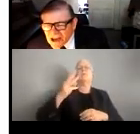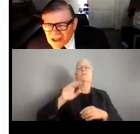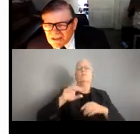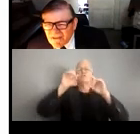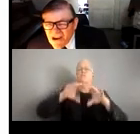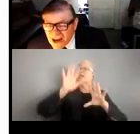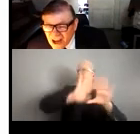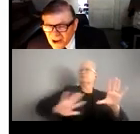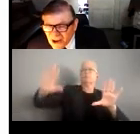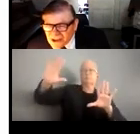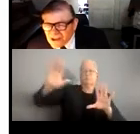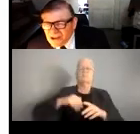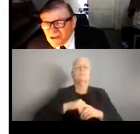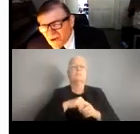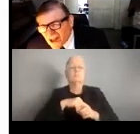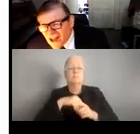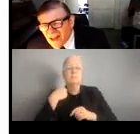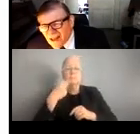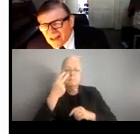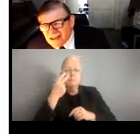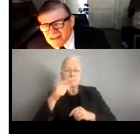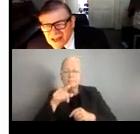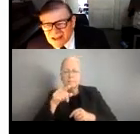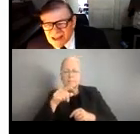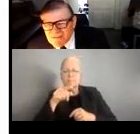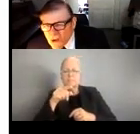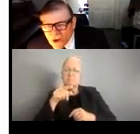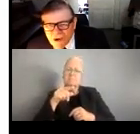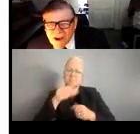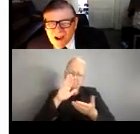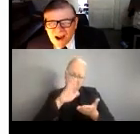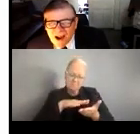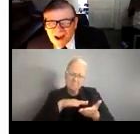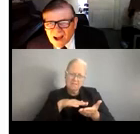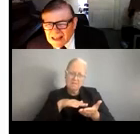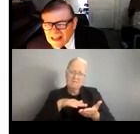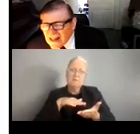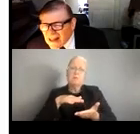big increase from very low to quite substantially more